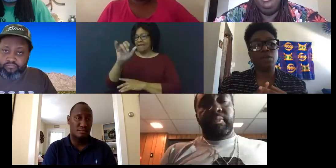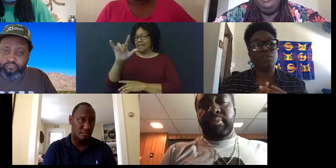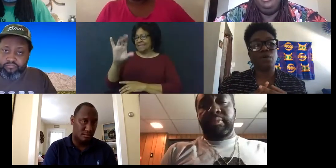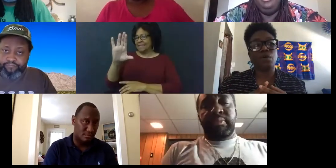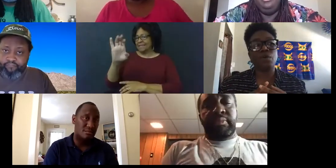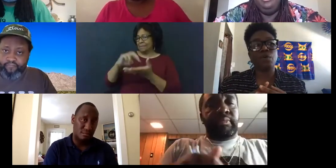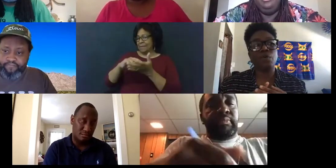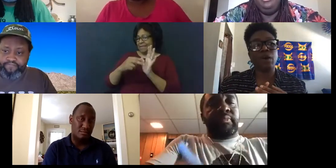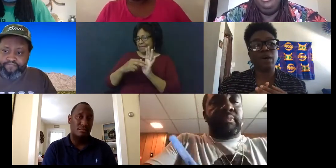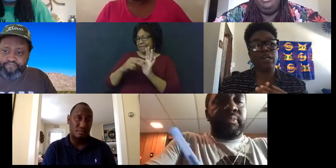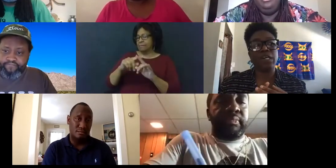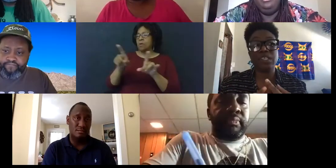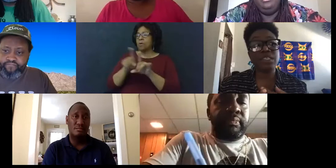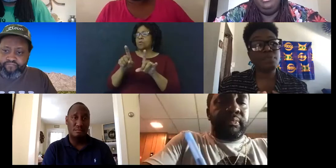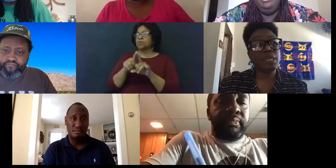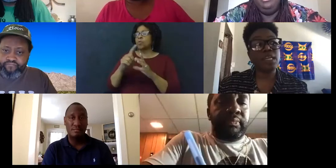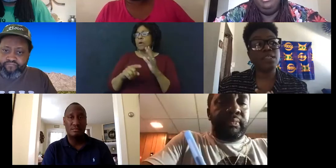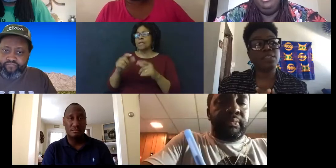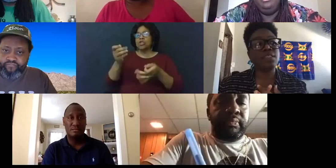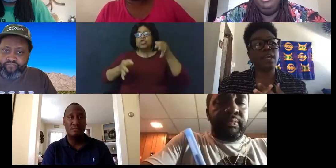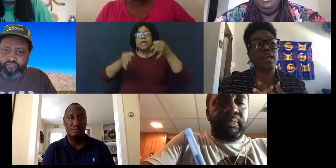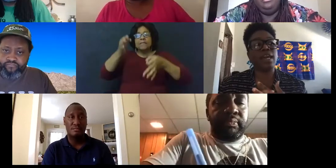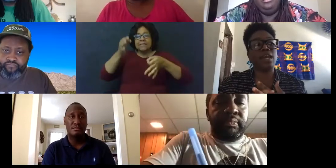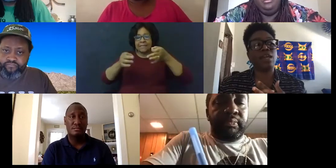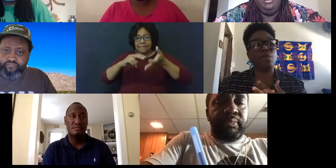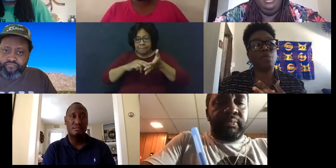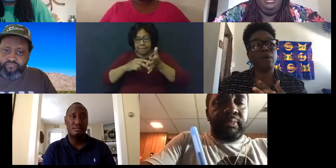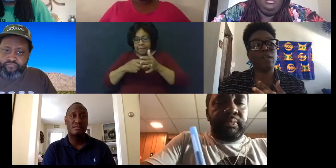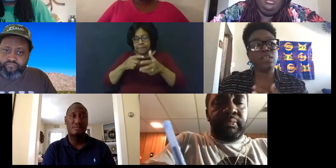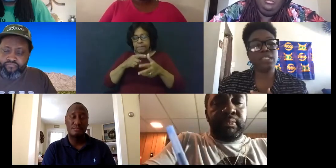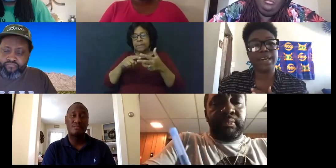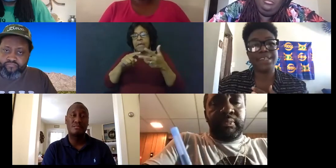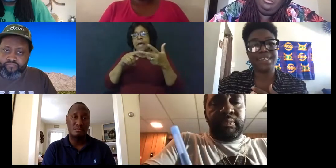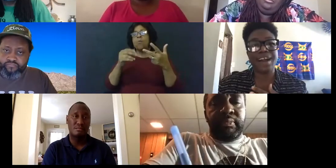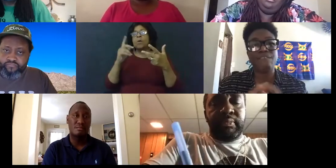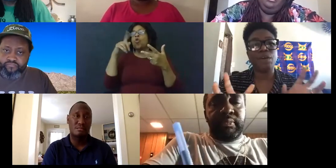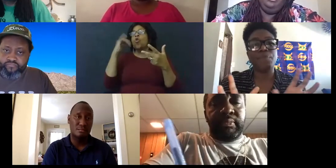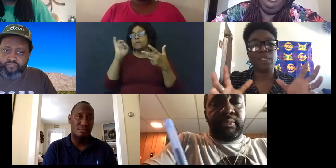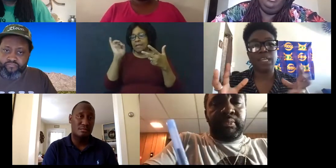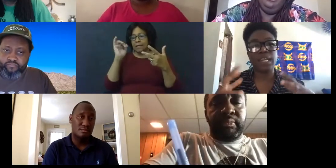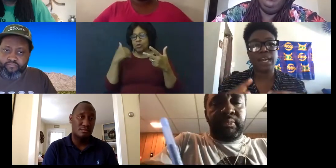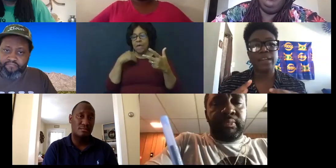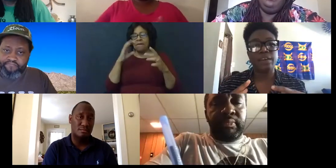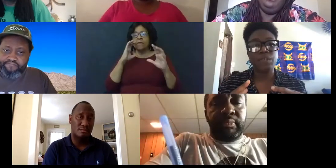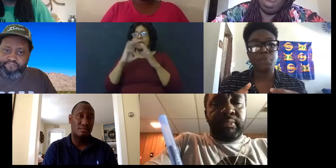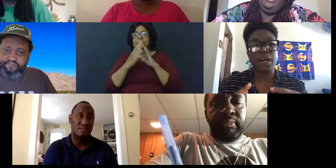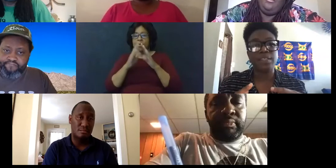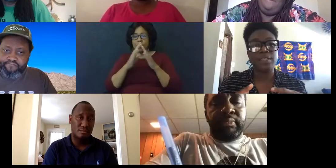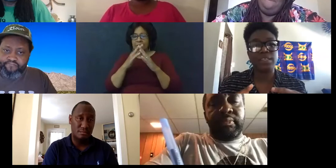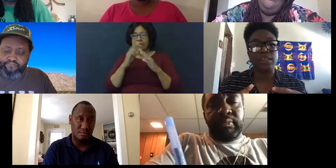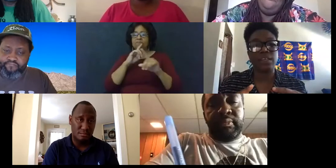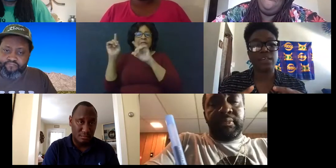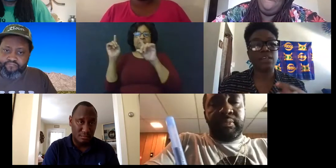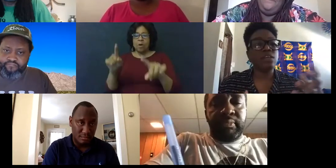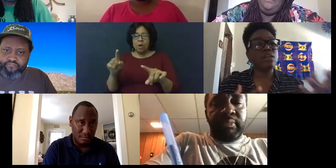but also what justice means and what it looks like to have a community kind of response